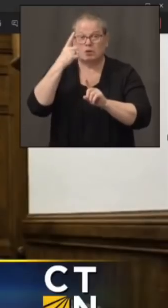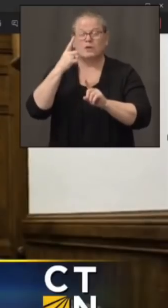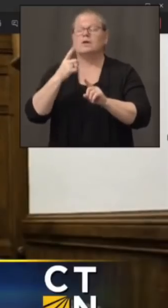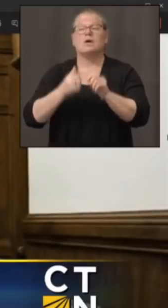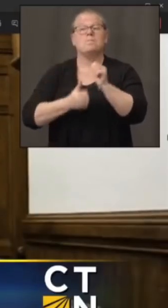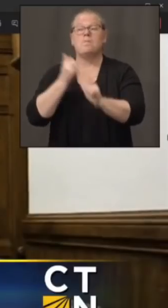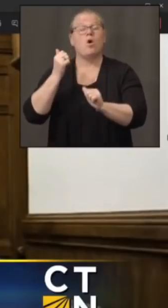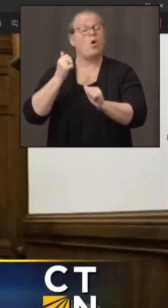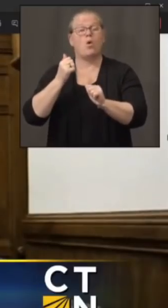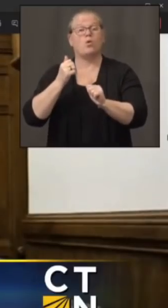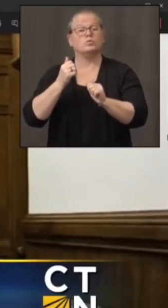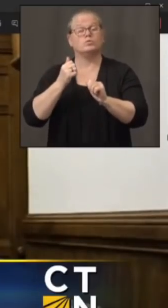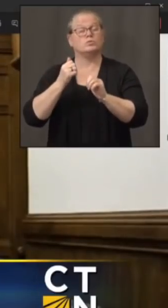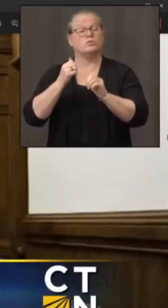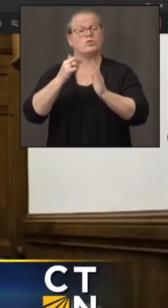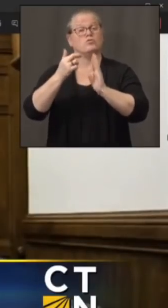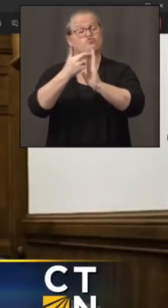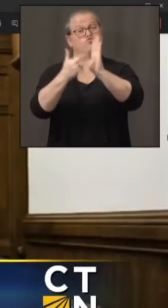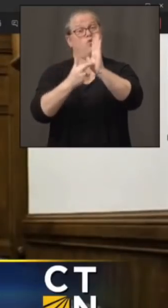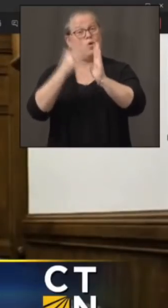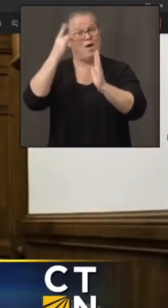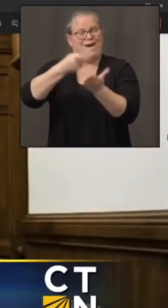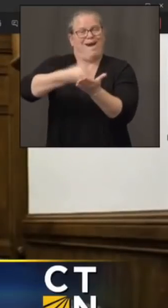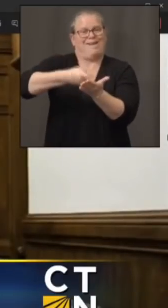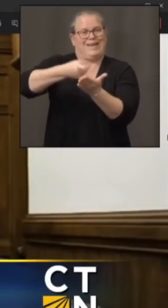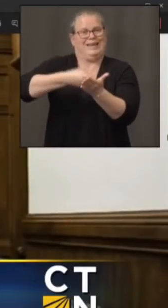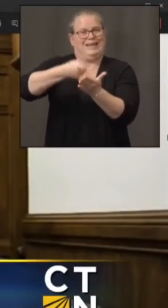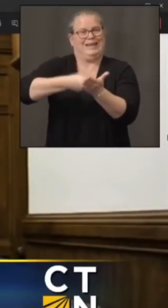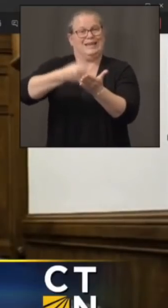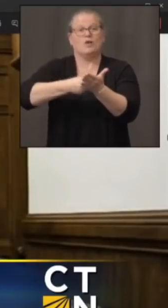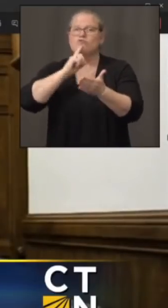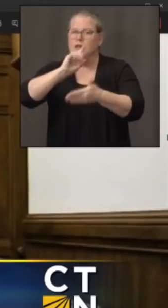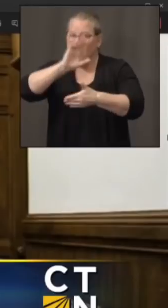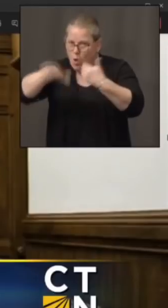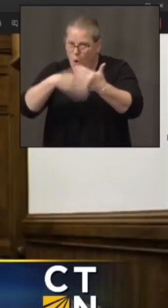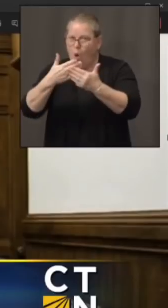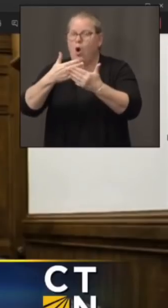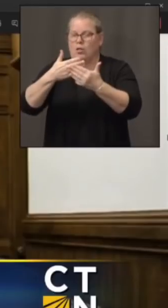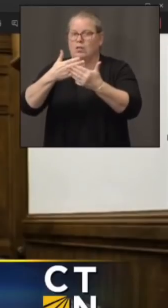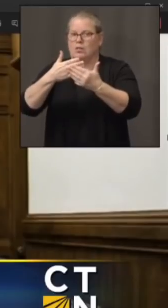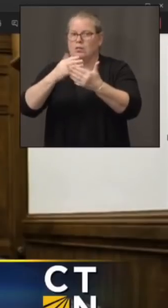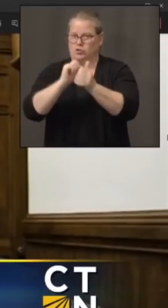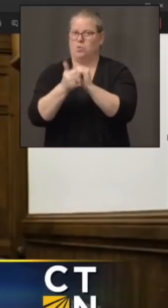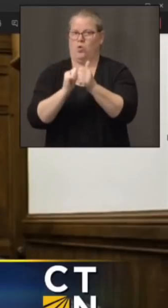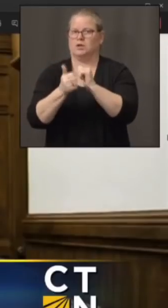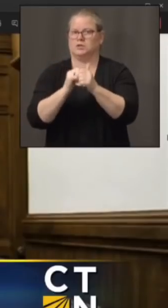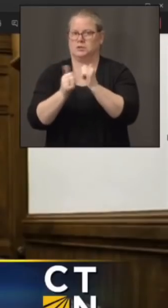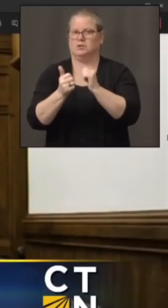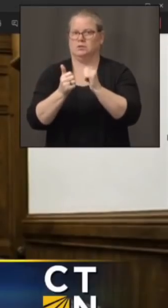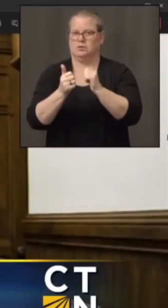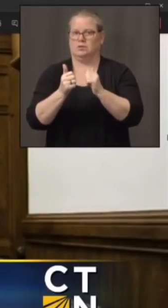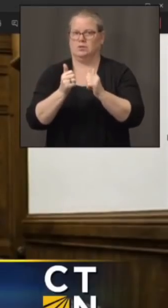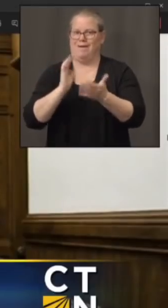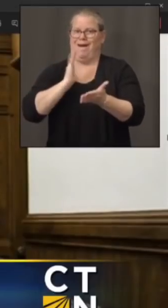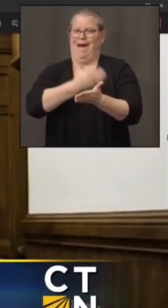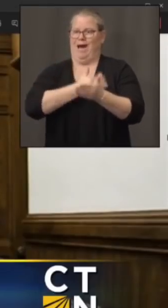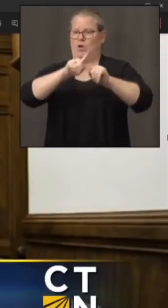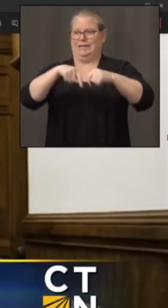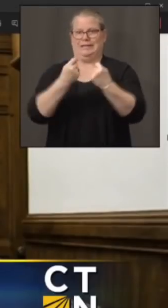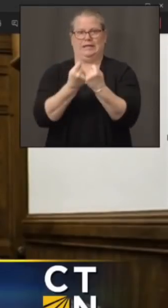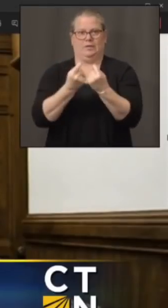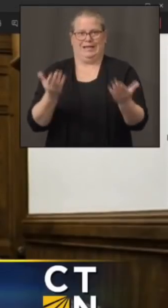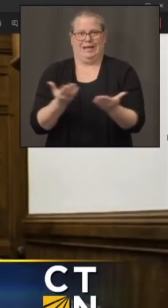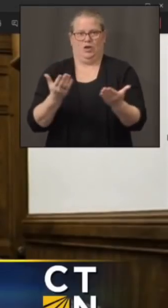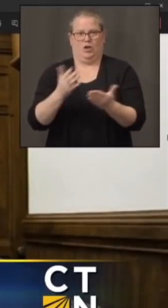though the state of Connecticut has put forth for all sports that we will limit our teams or teams of